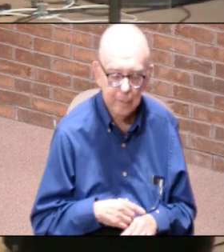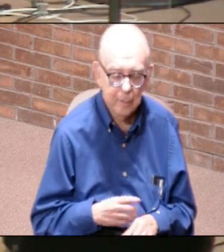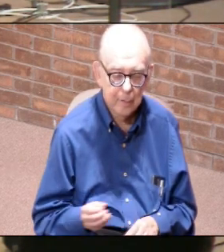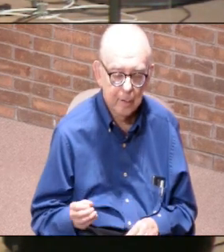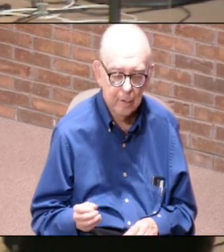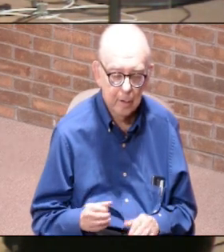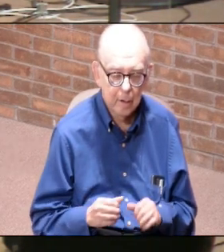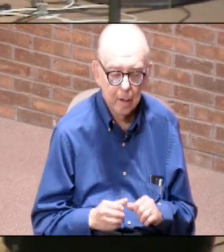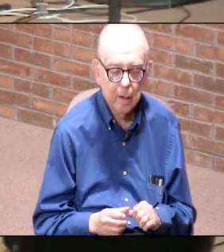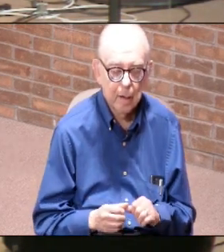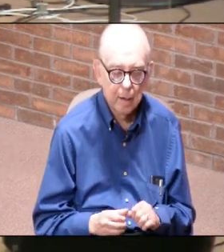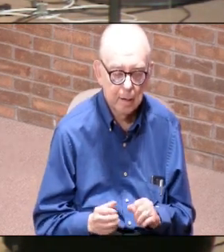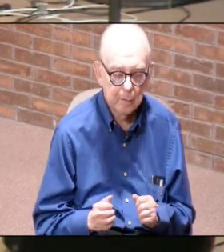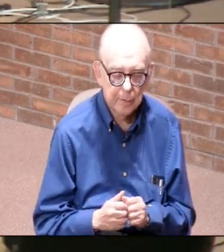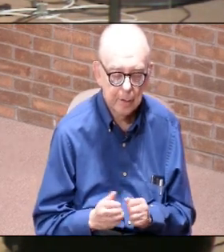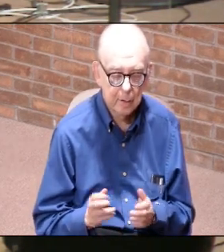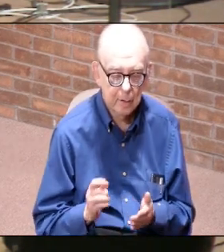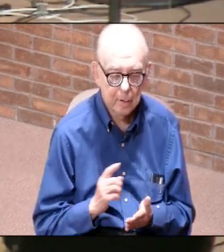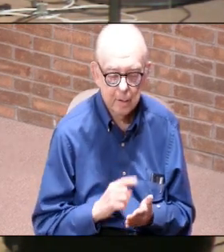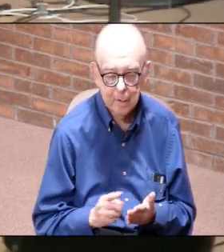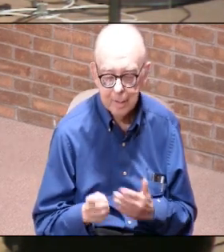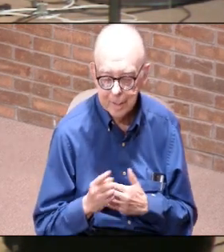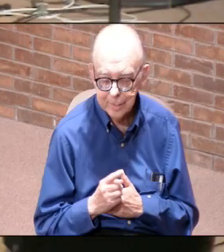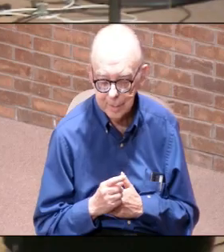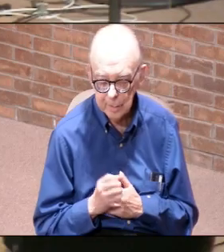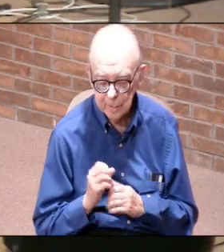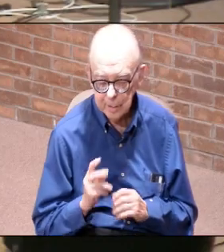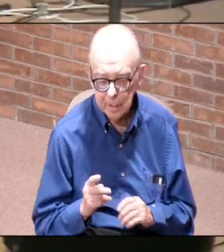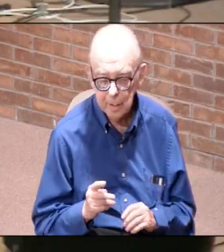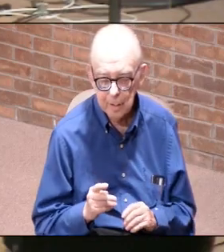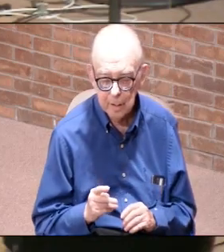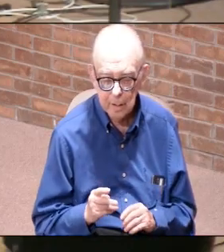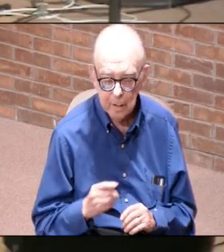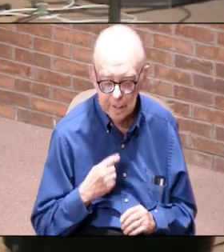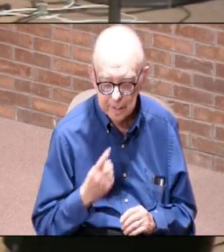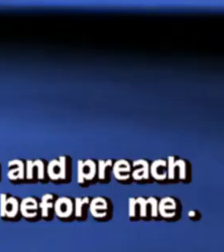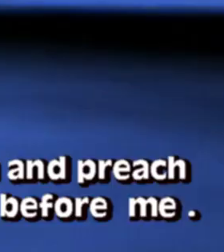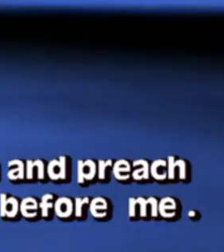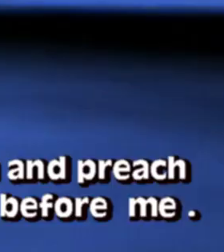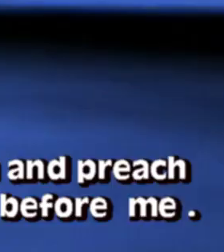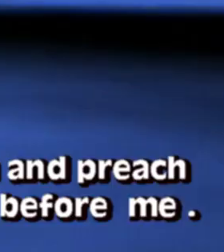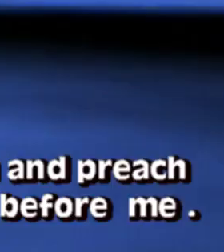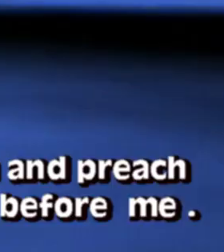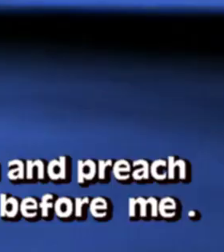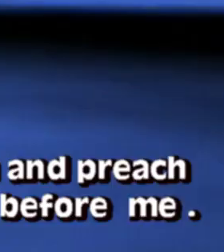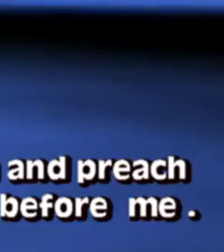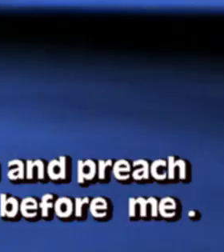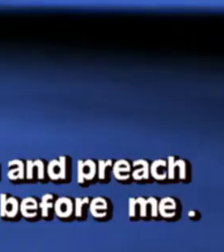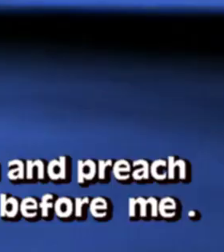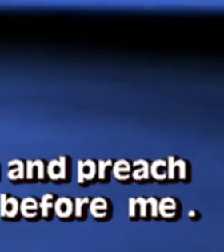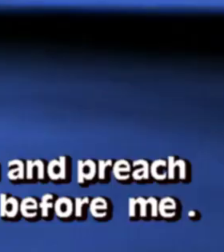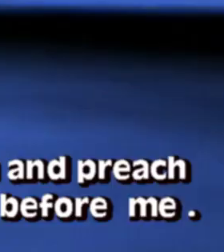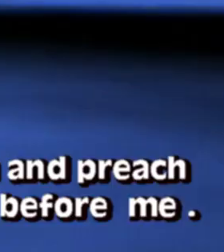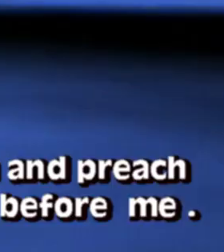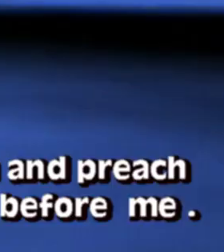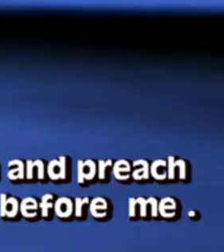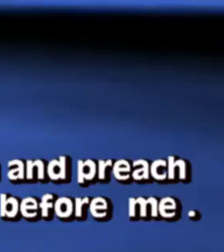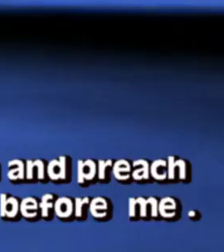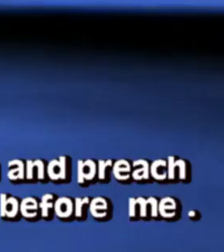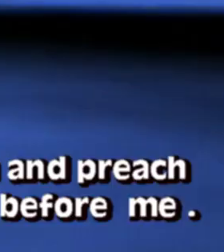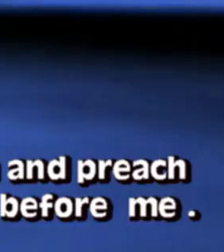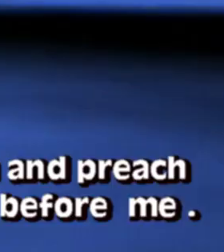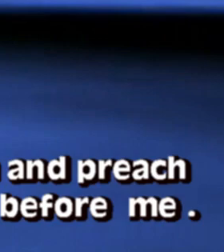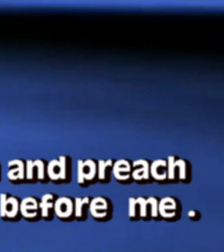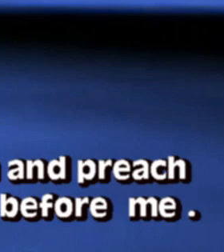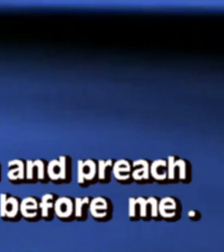And I can continue with it next week, okay? But look at what he said. He said, get up and go to the city of Nineveh and preach